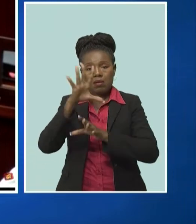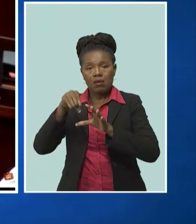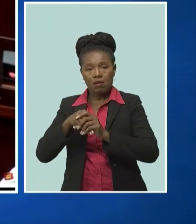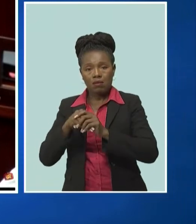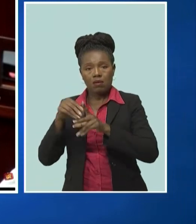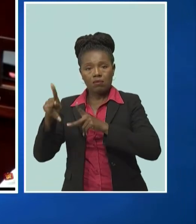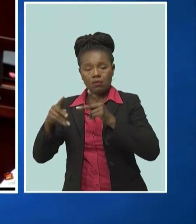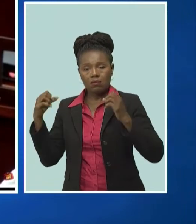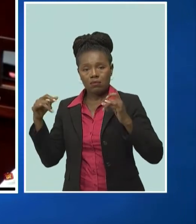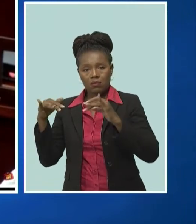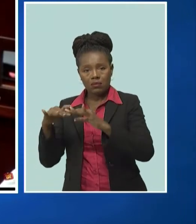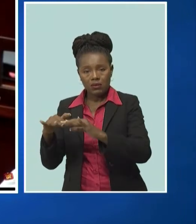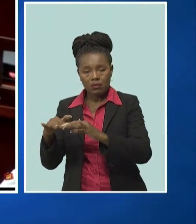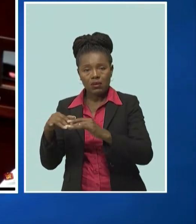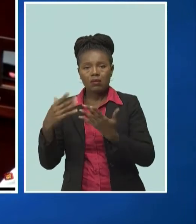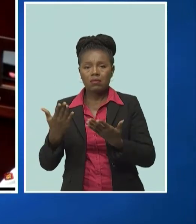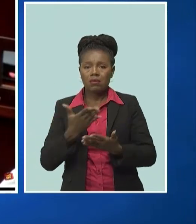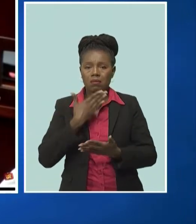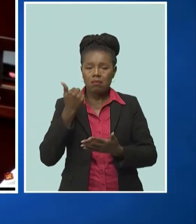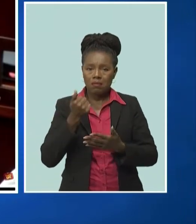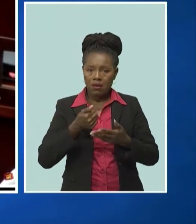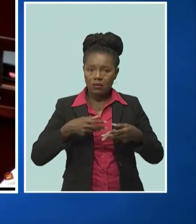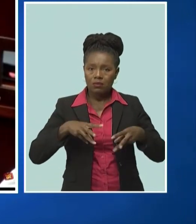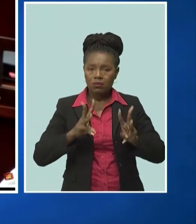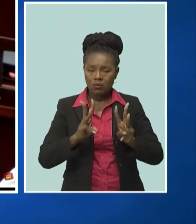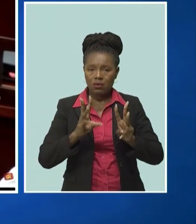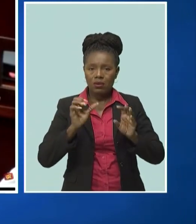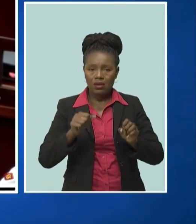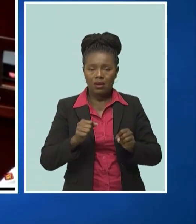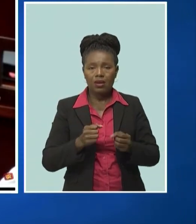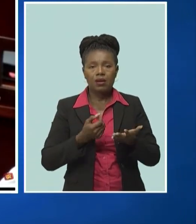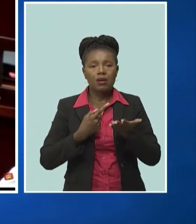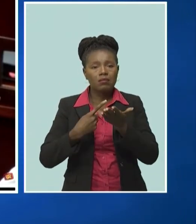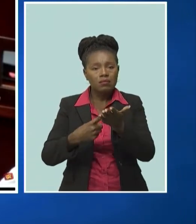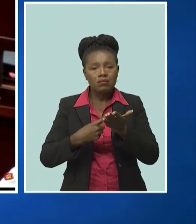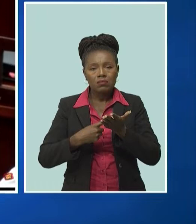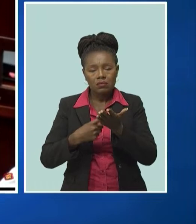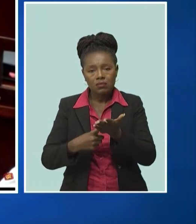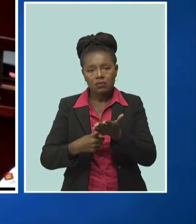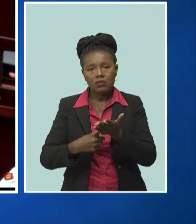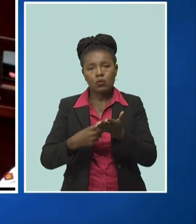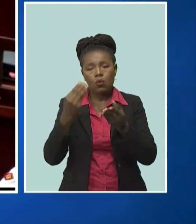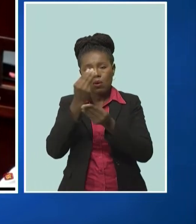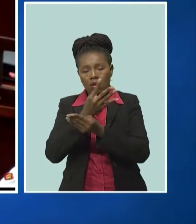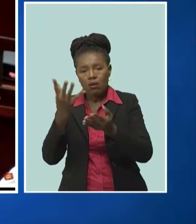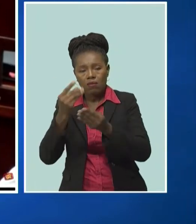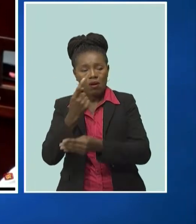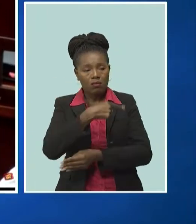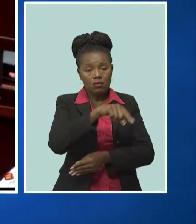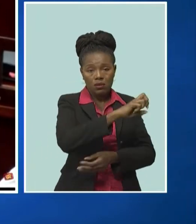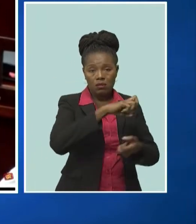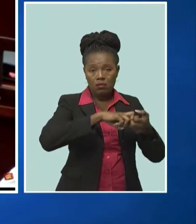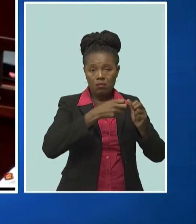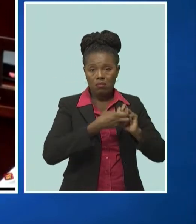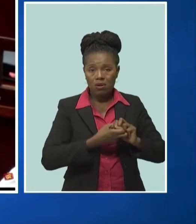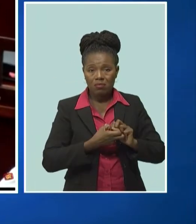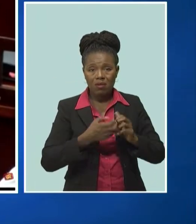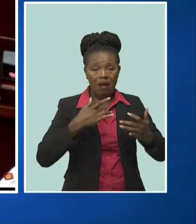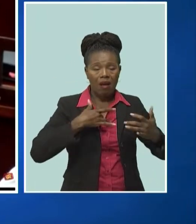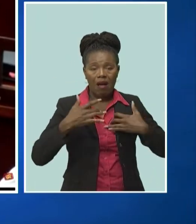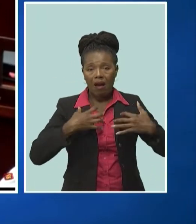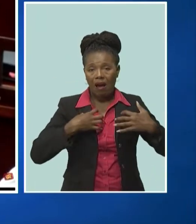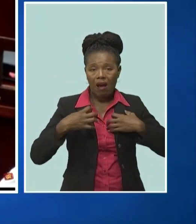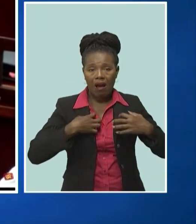closer to the ground, or will be in a better position to articulate the concerns of the various communities. So we